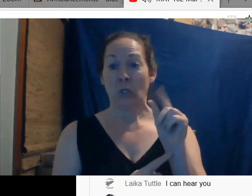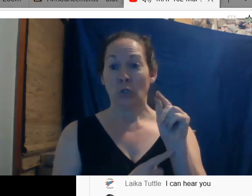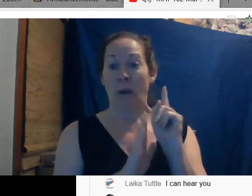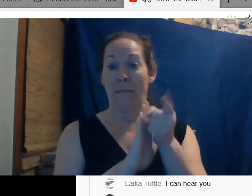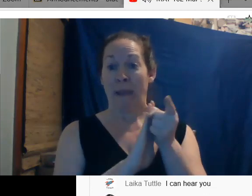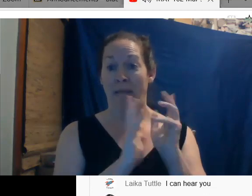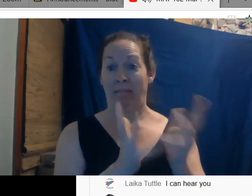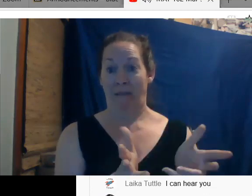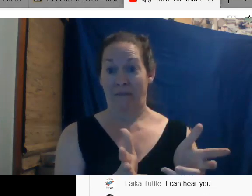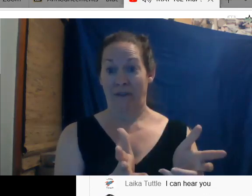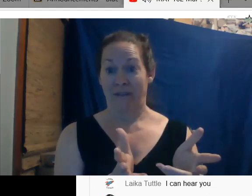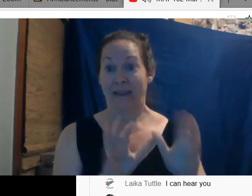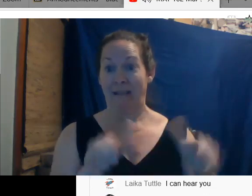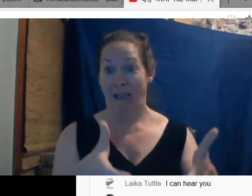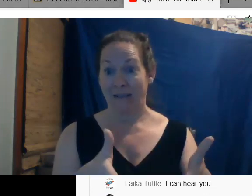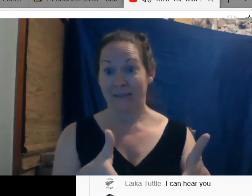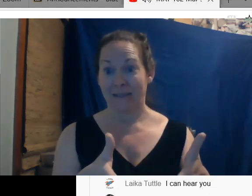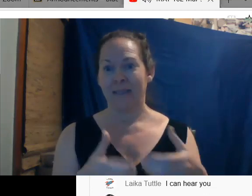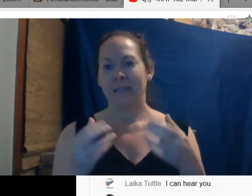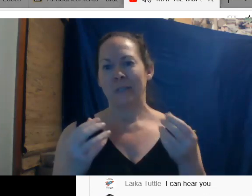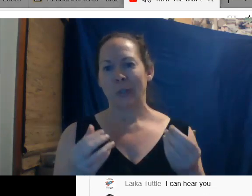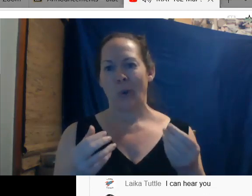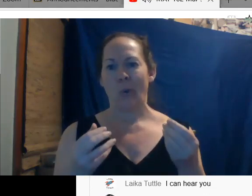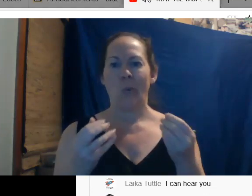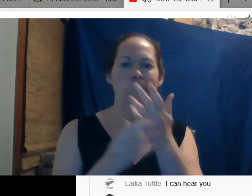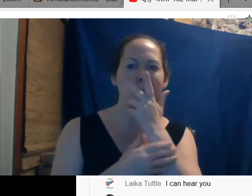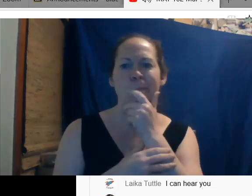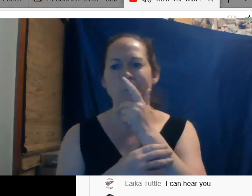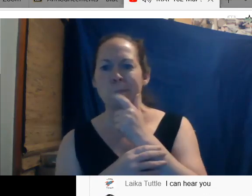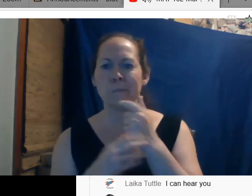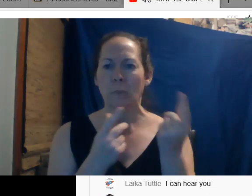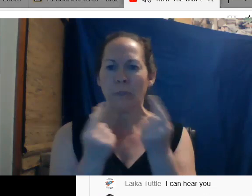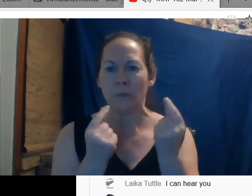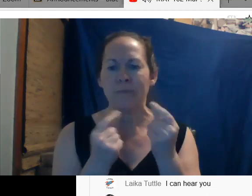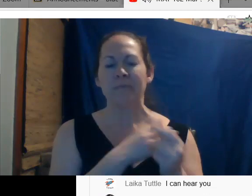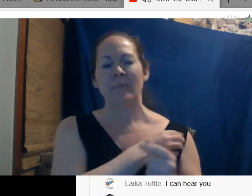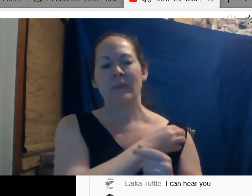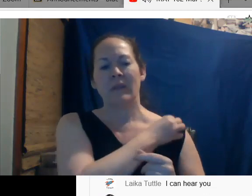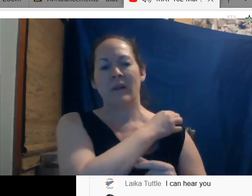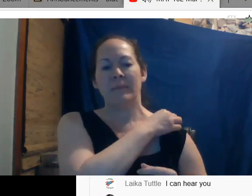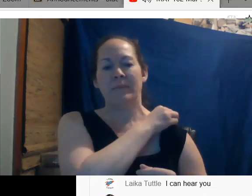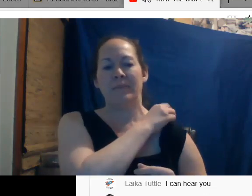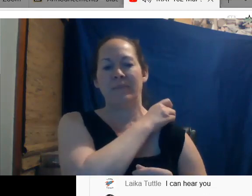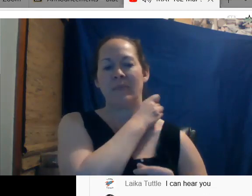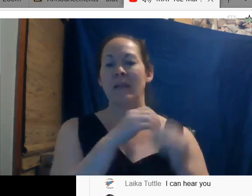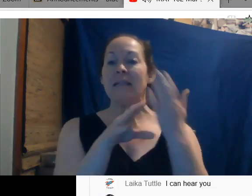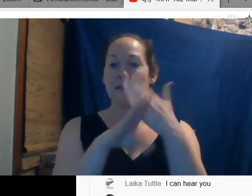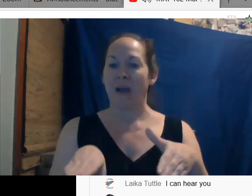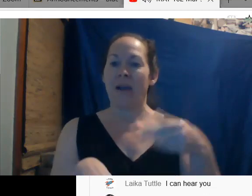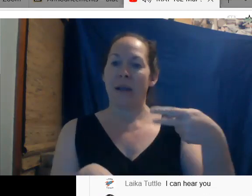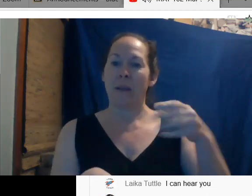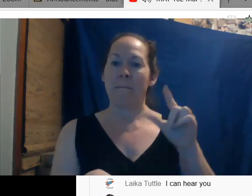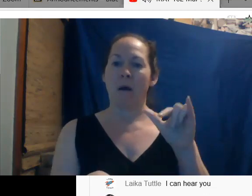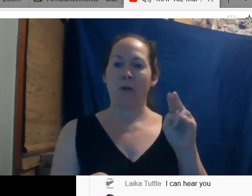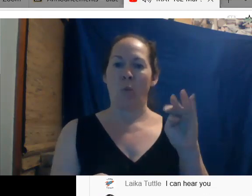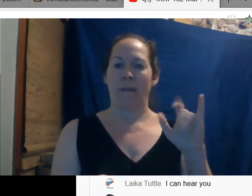What I'll do here is we'll start back up with dividing polynomials. Dividing polynomials, we're going to look at loads